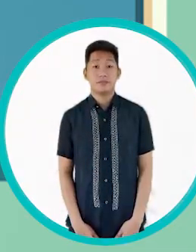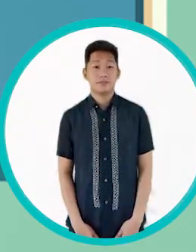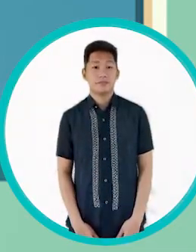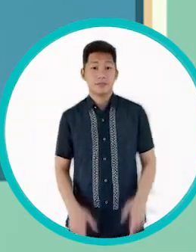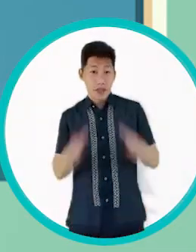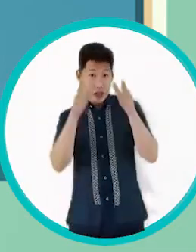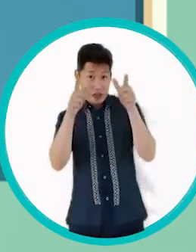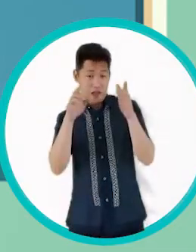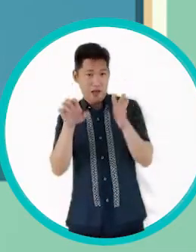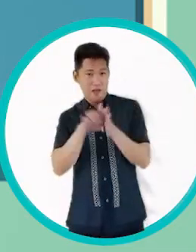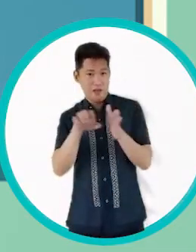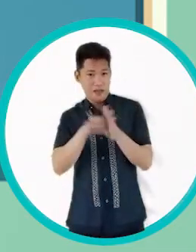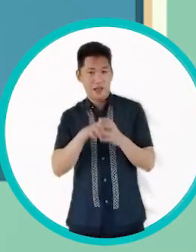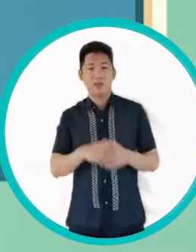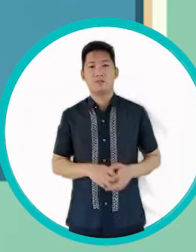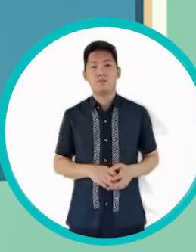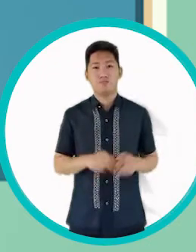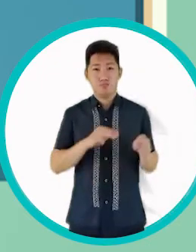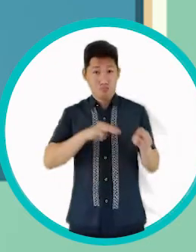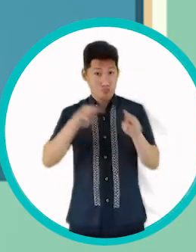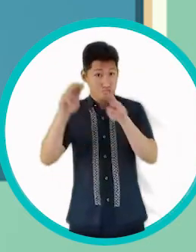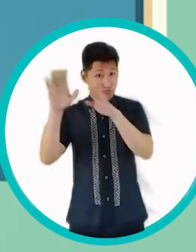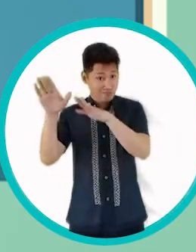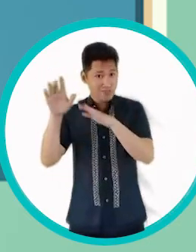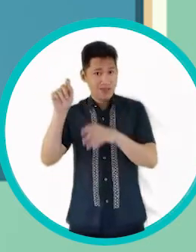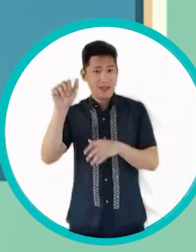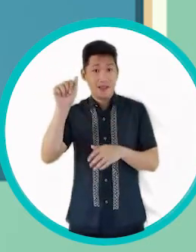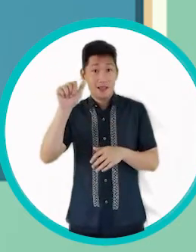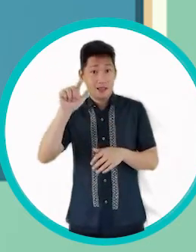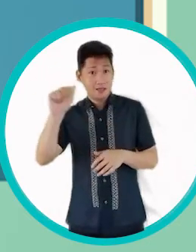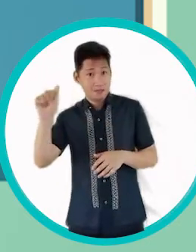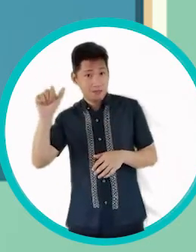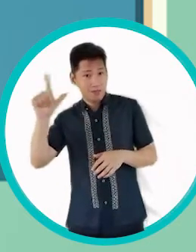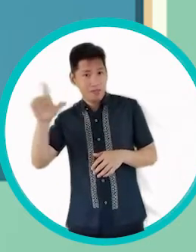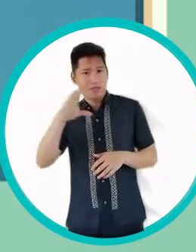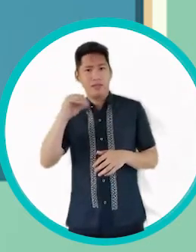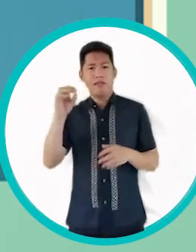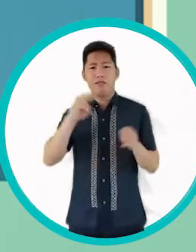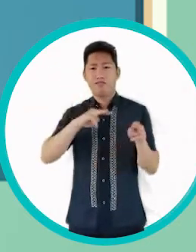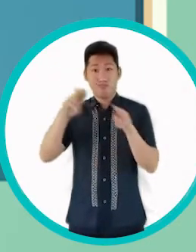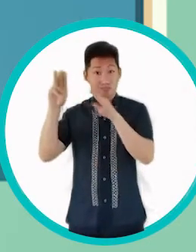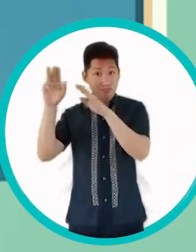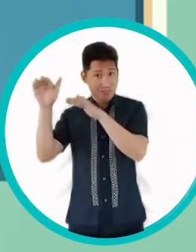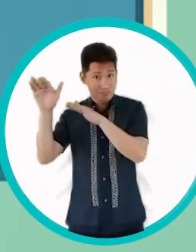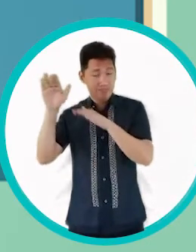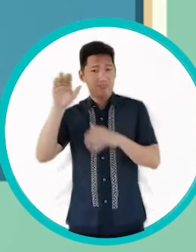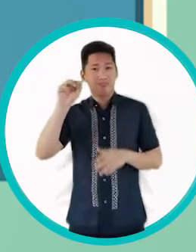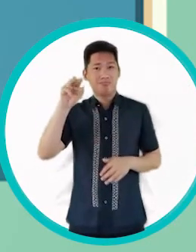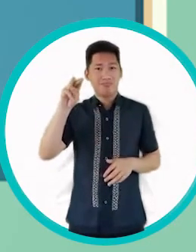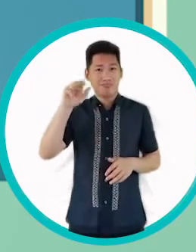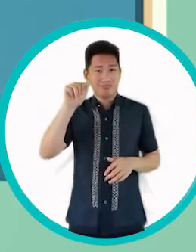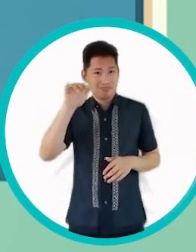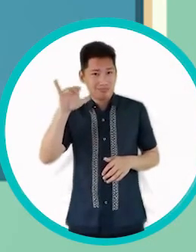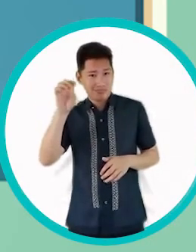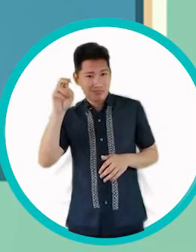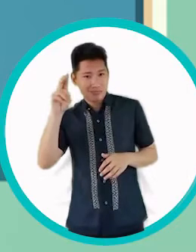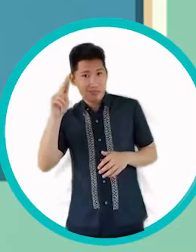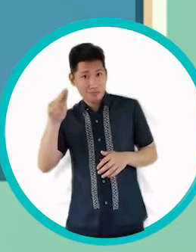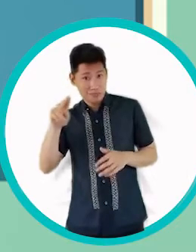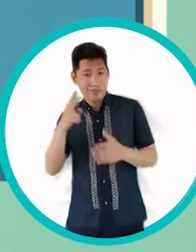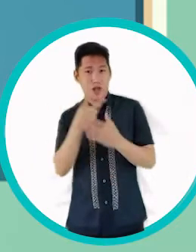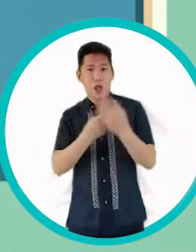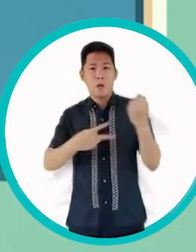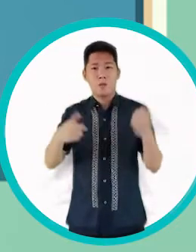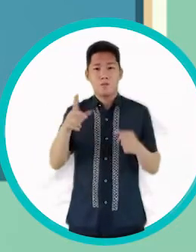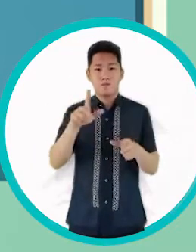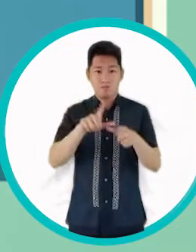Take a look at this example. Mount Taal and Mount Mayon are both located in the